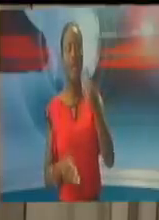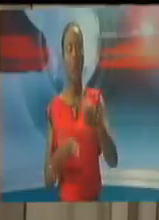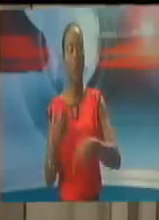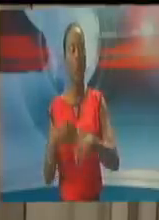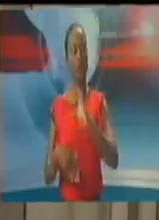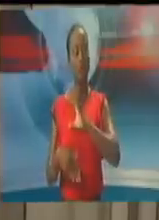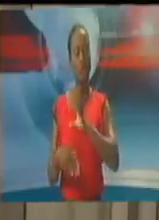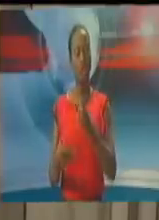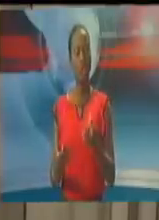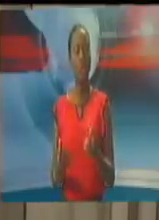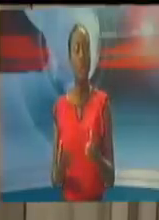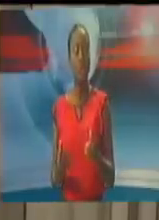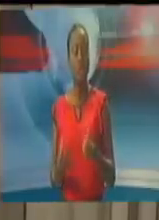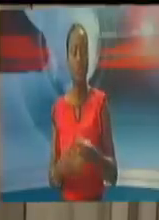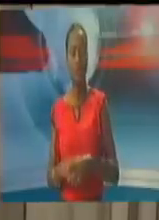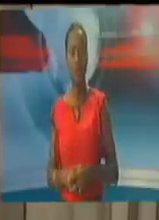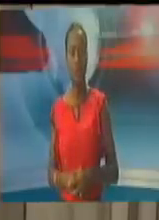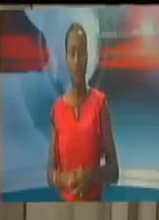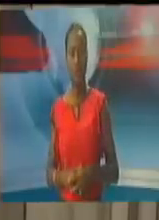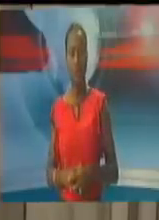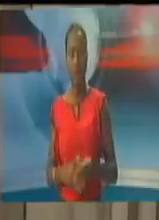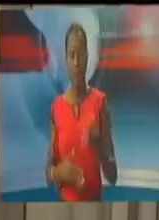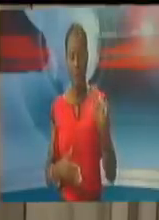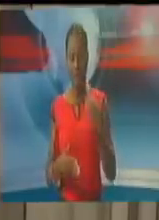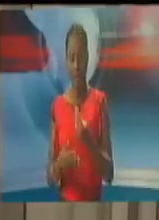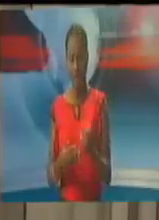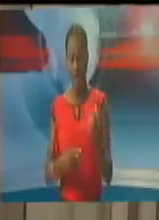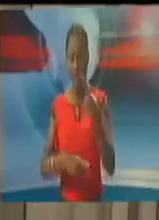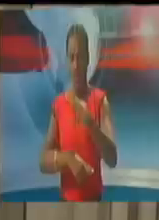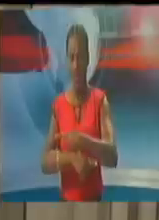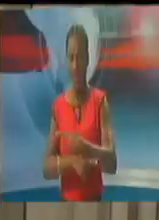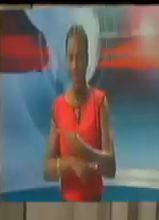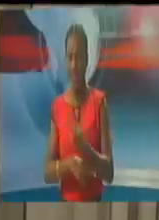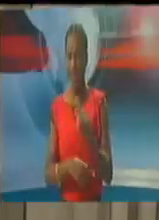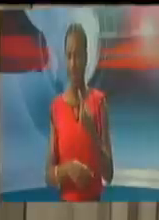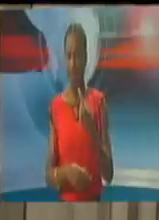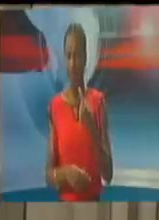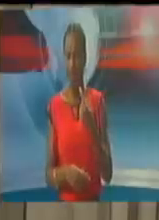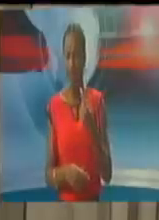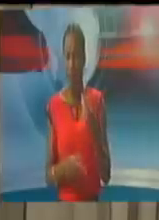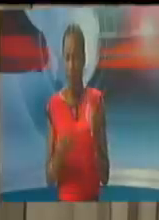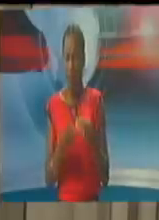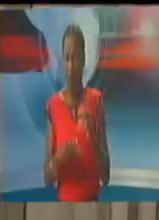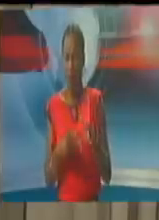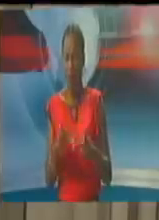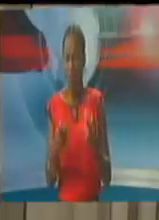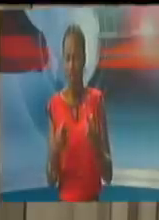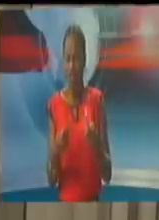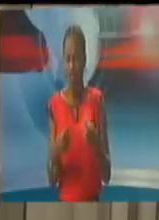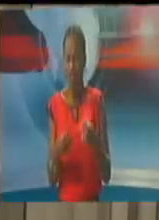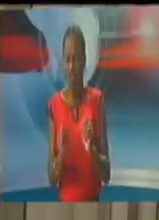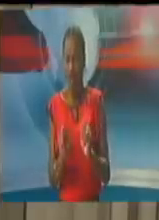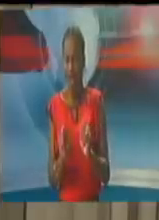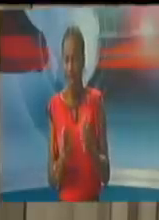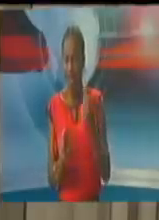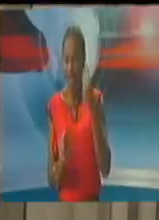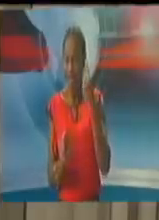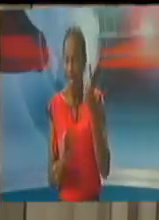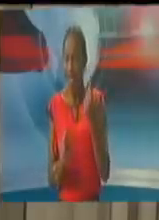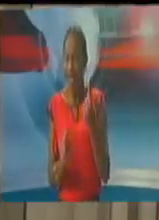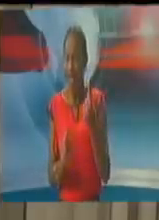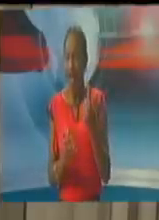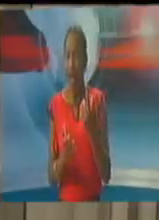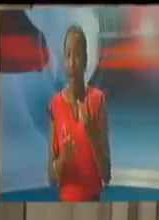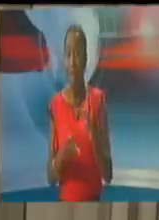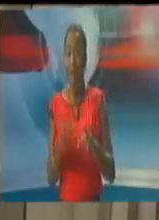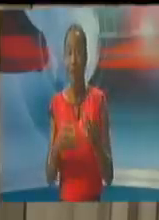we're seeing more and more people attempt to find loopholes in the regulations. And what do I mean by that? Persons buying maybe